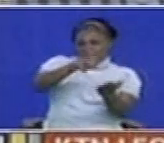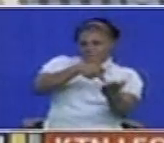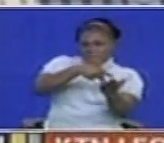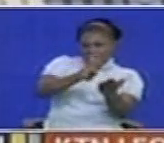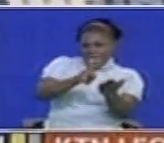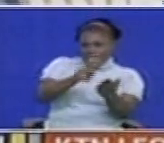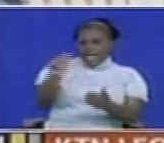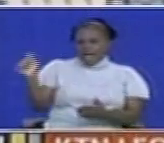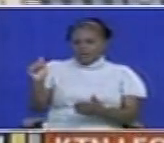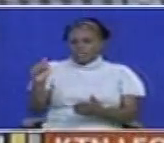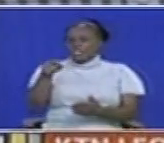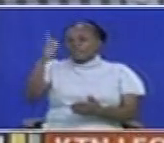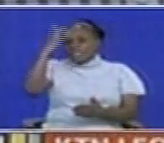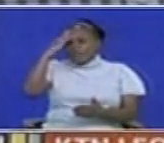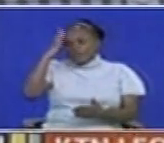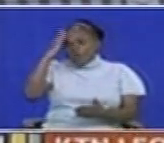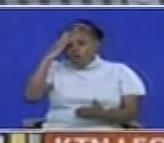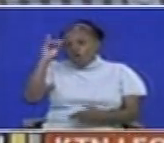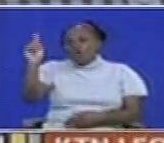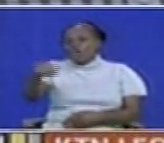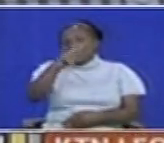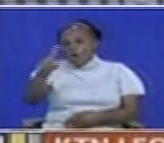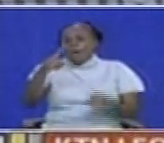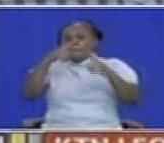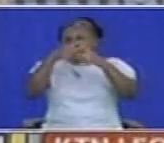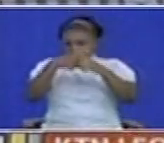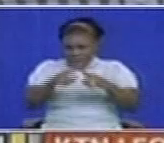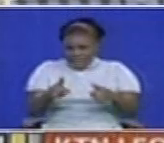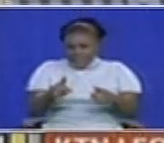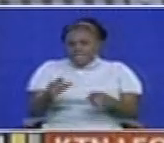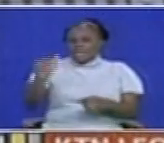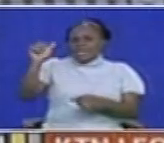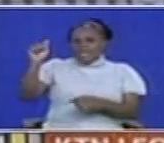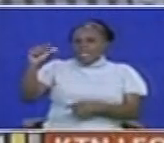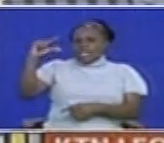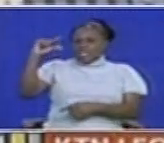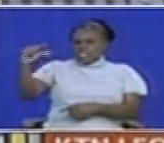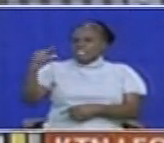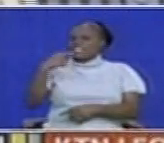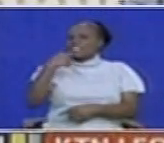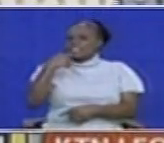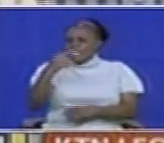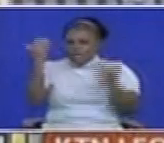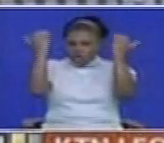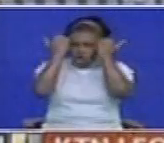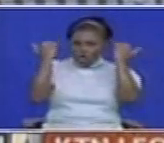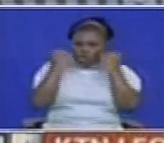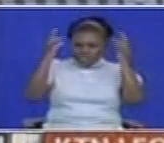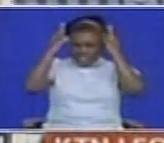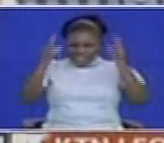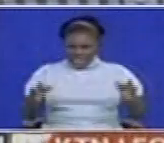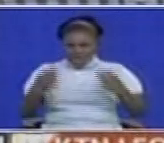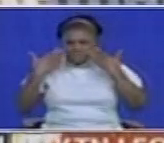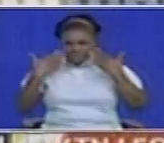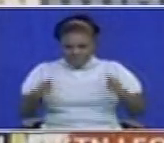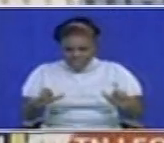He knows it is wrong. But because the Attorney General has told him that the court has decided,